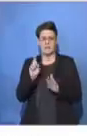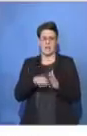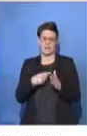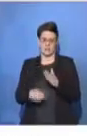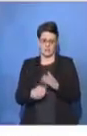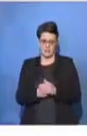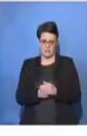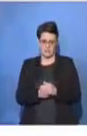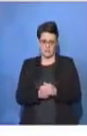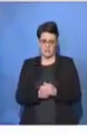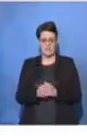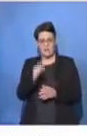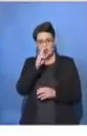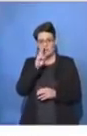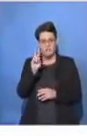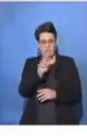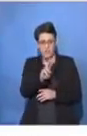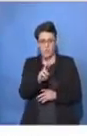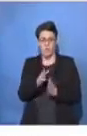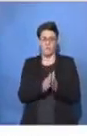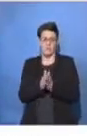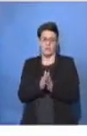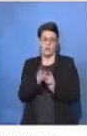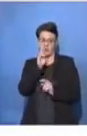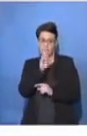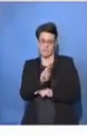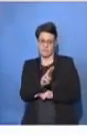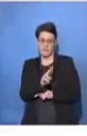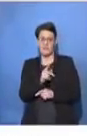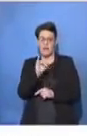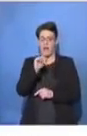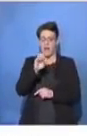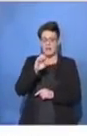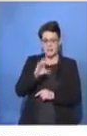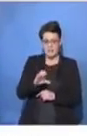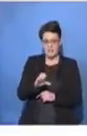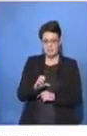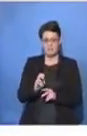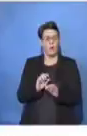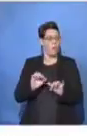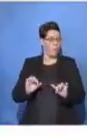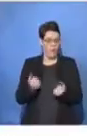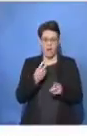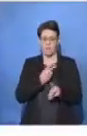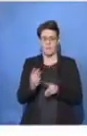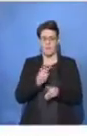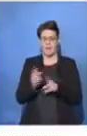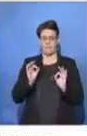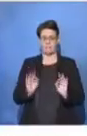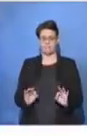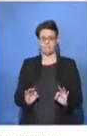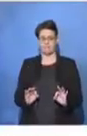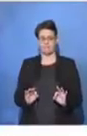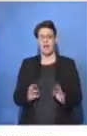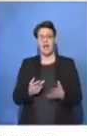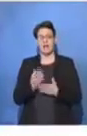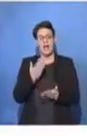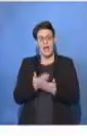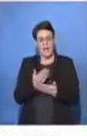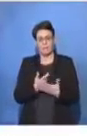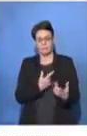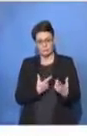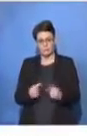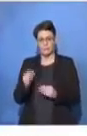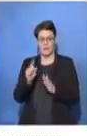elections. It is the view of the mission that the IEC was well prepared or is well prepared and able to conduct